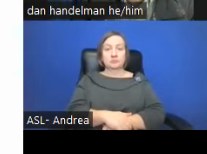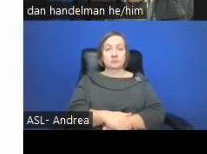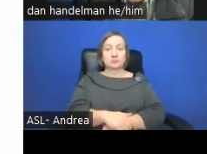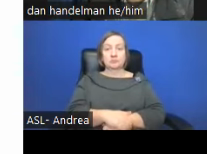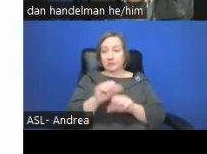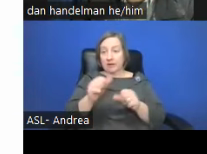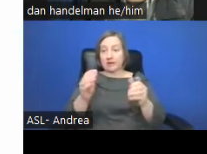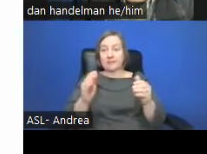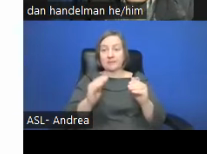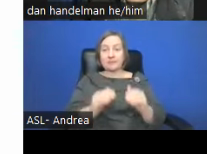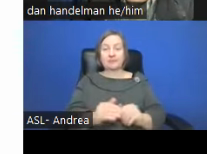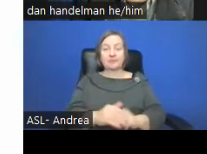Can we move on?